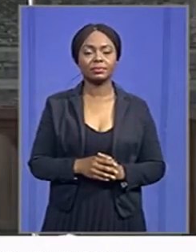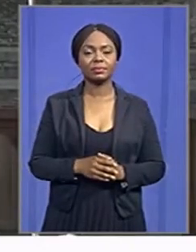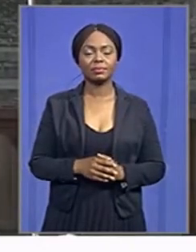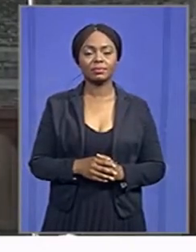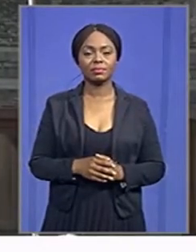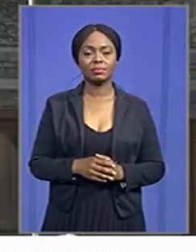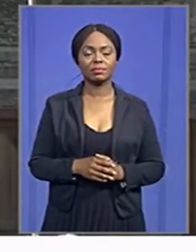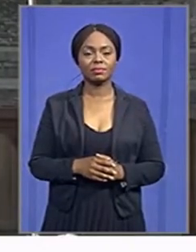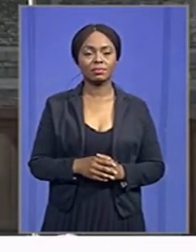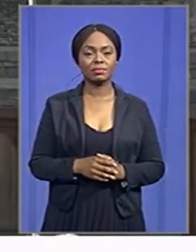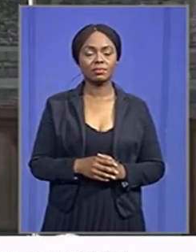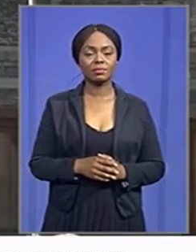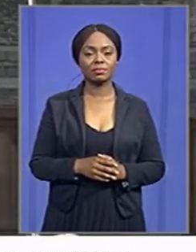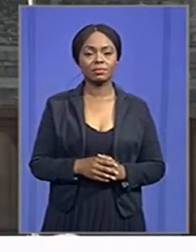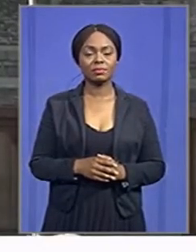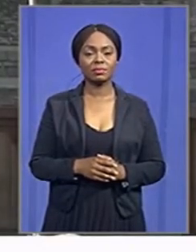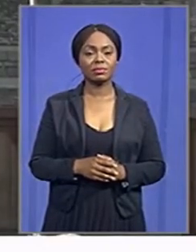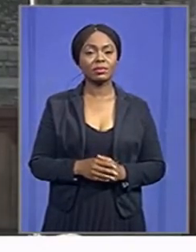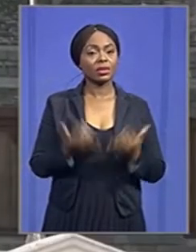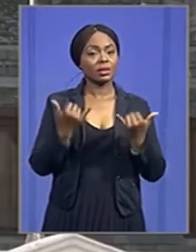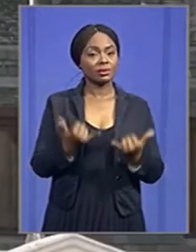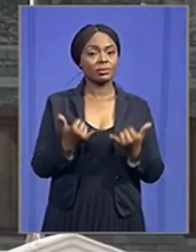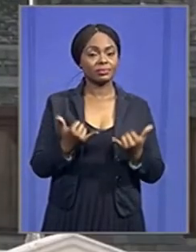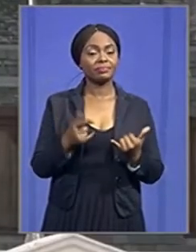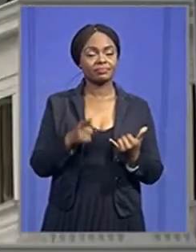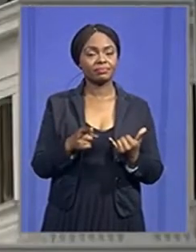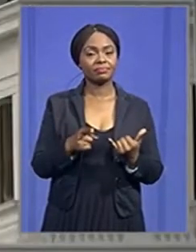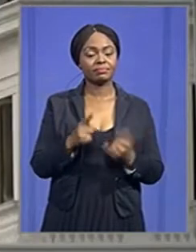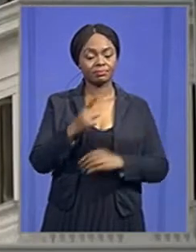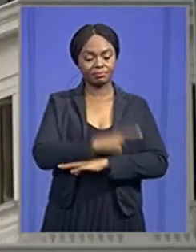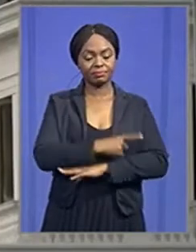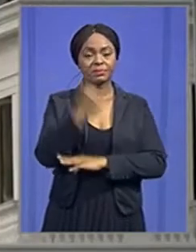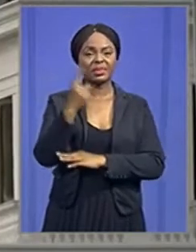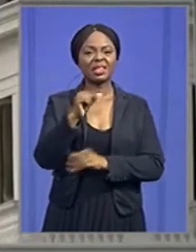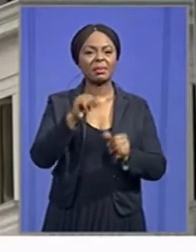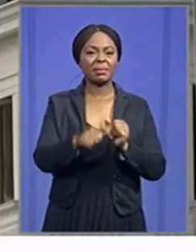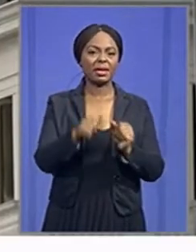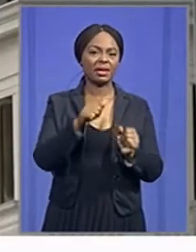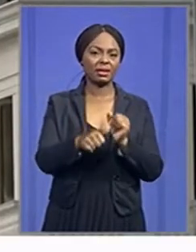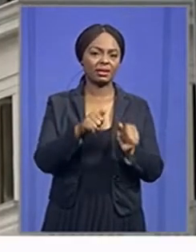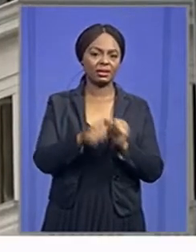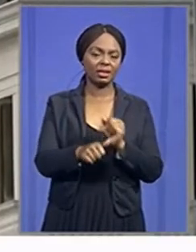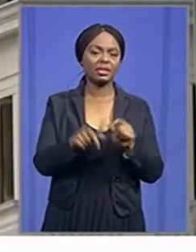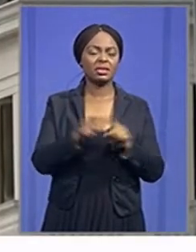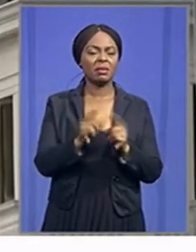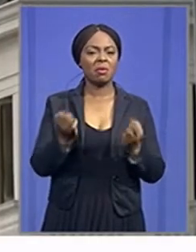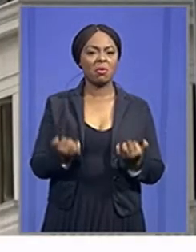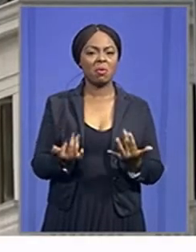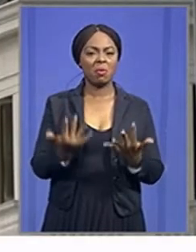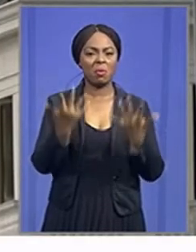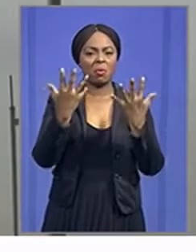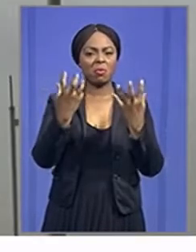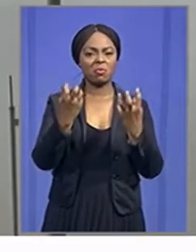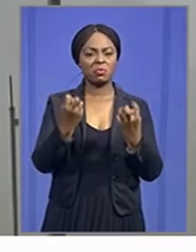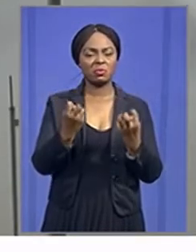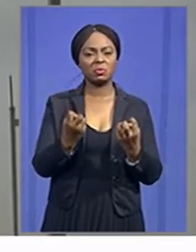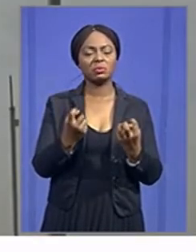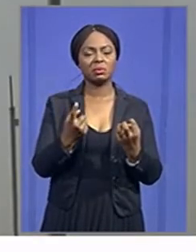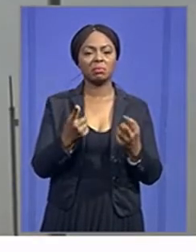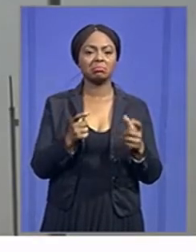Maemo a be a bonala a kaonafetse nako e ntši ya karolo ya letšatši le hono le mollo o be o bonala o le ka tlase ga